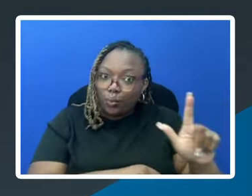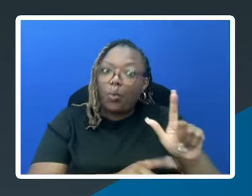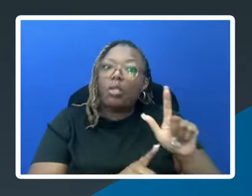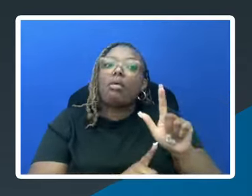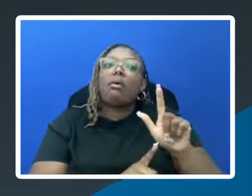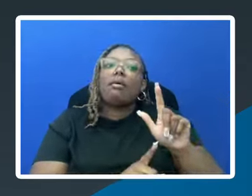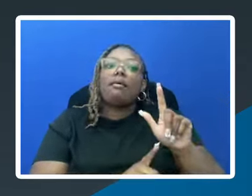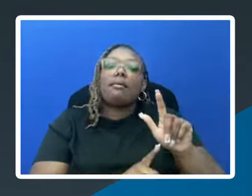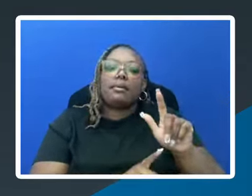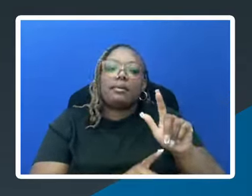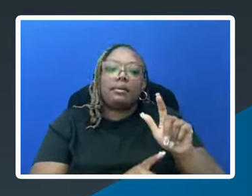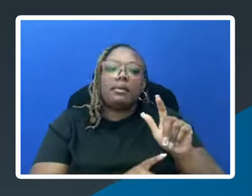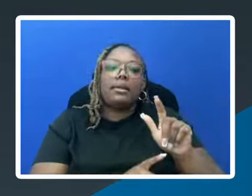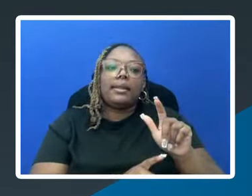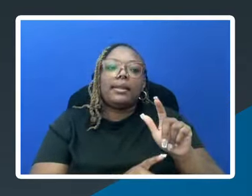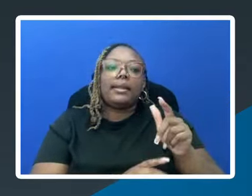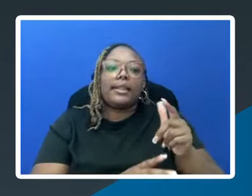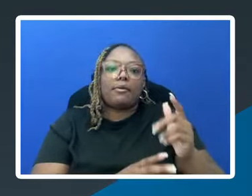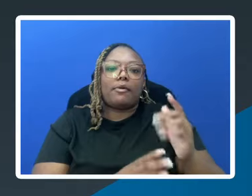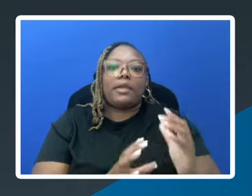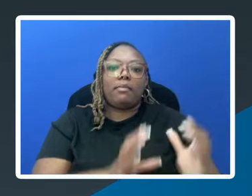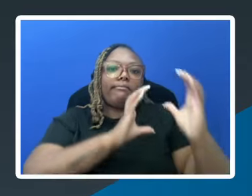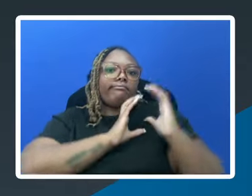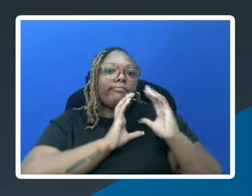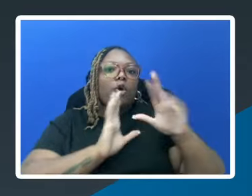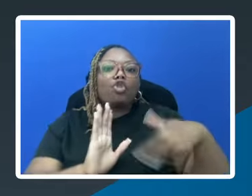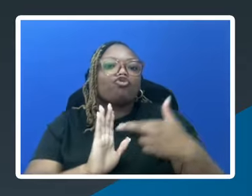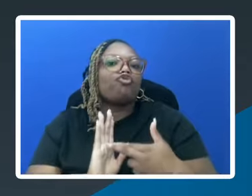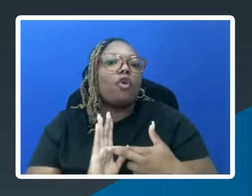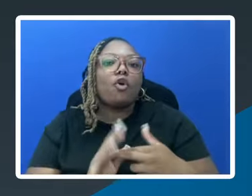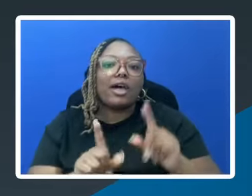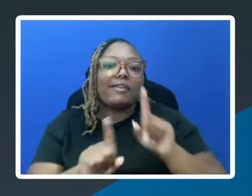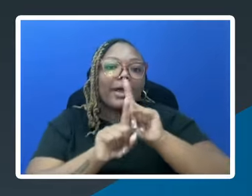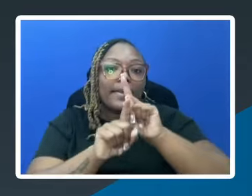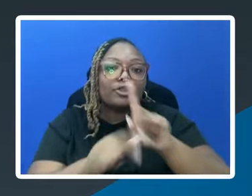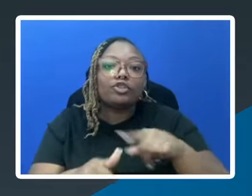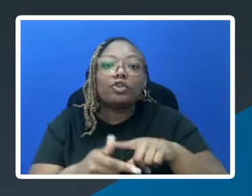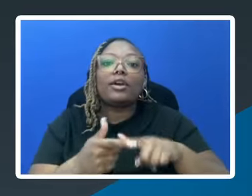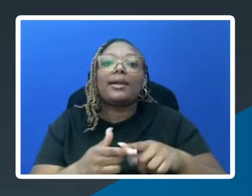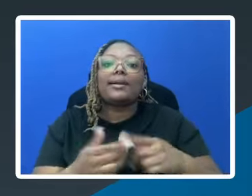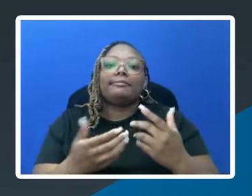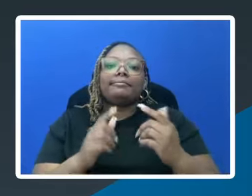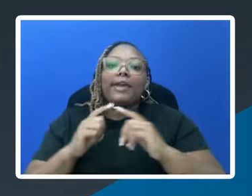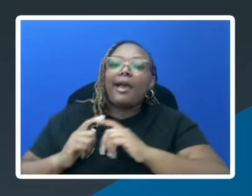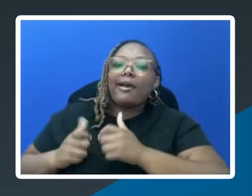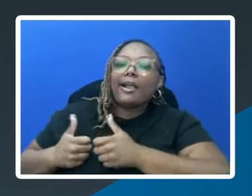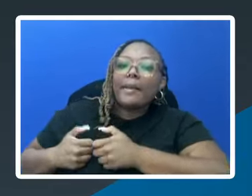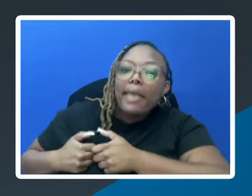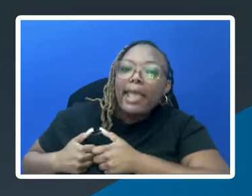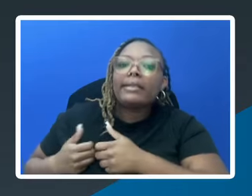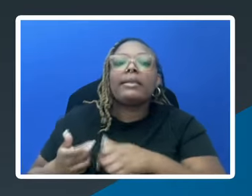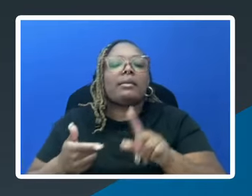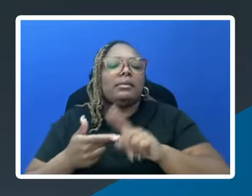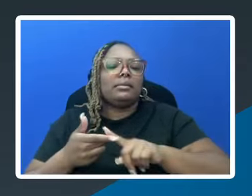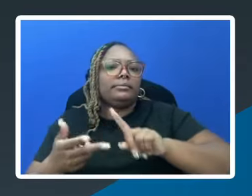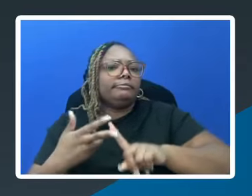to take on a role of a mentor, of a companion, of a